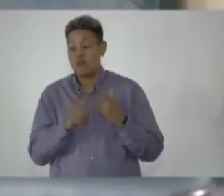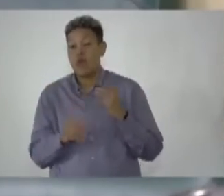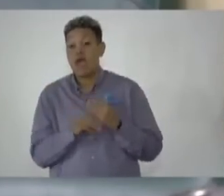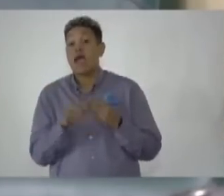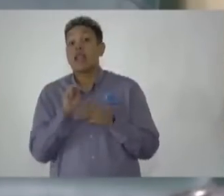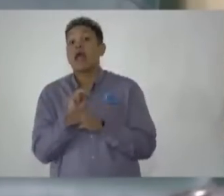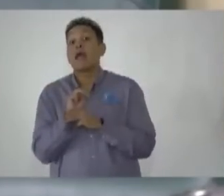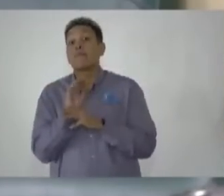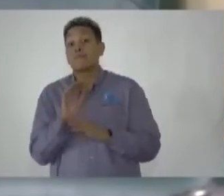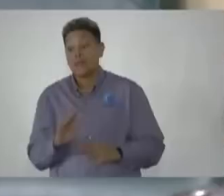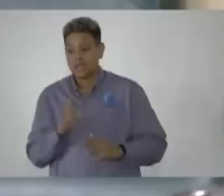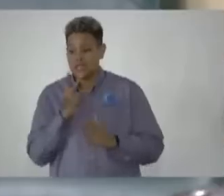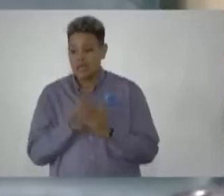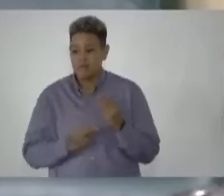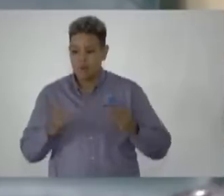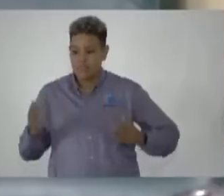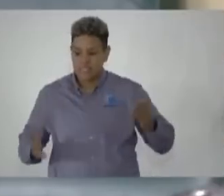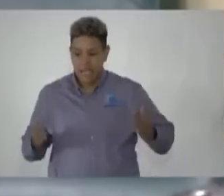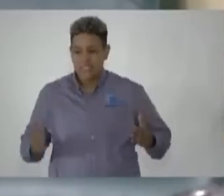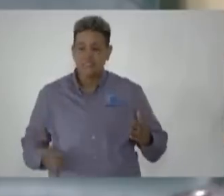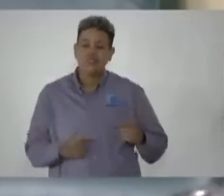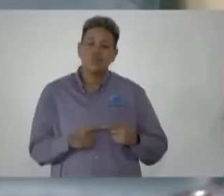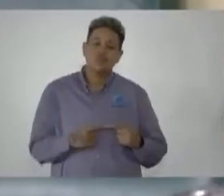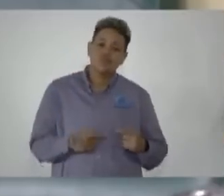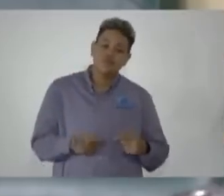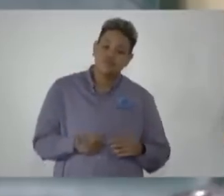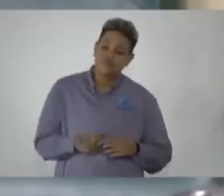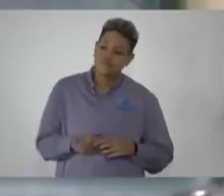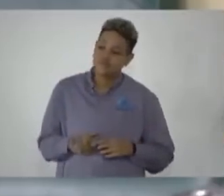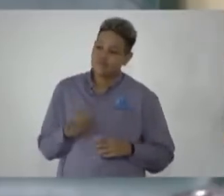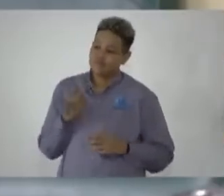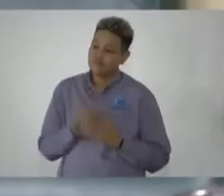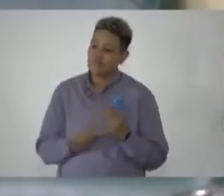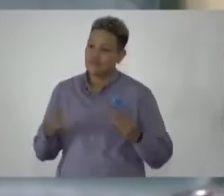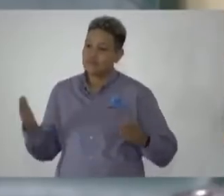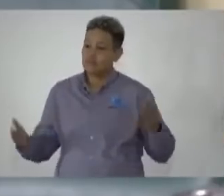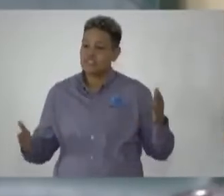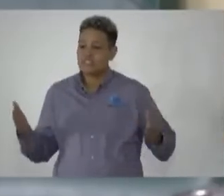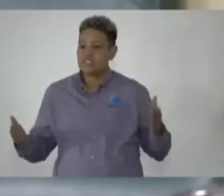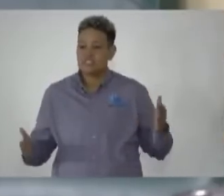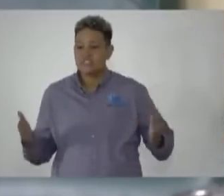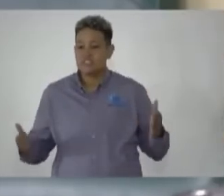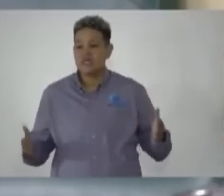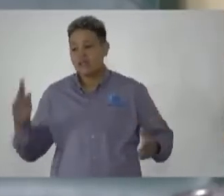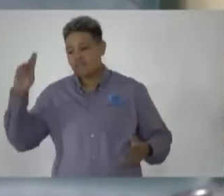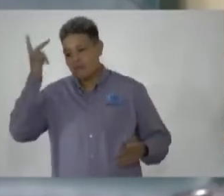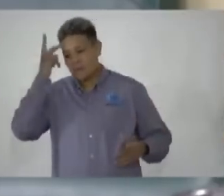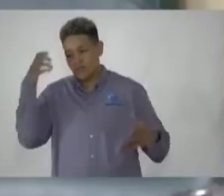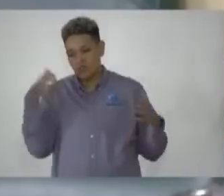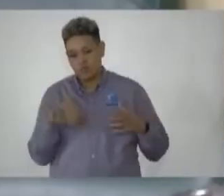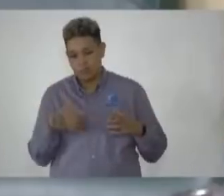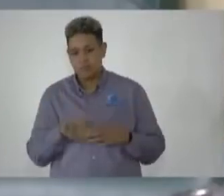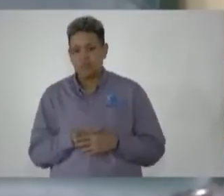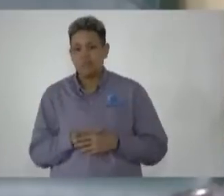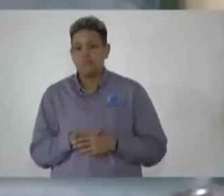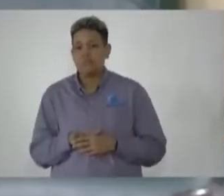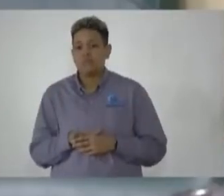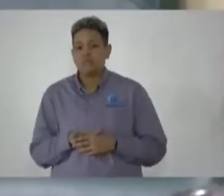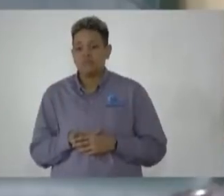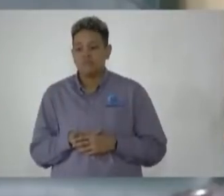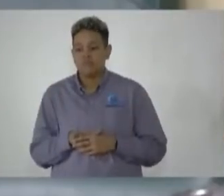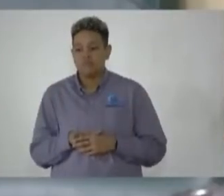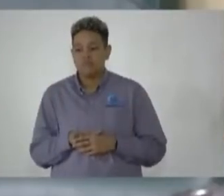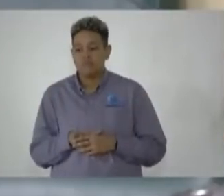on both sides of the houses. Sorry, both sides of the aisle, sorry.